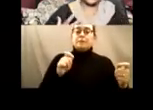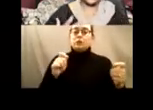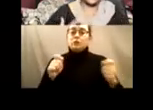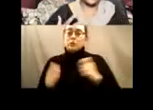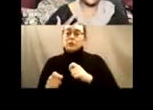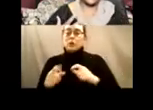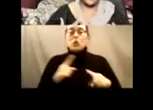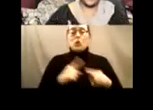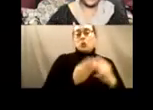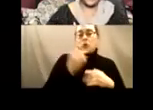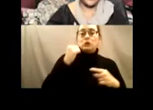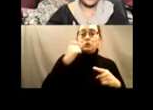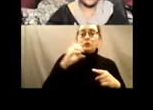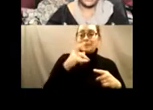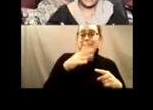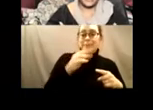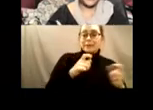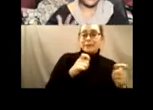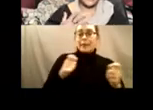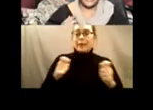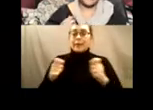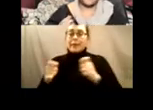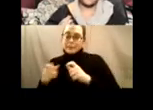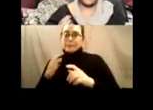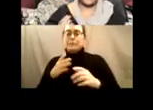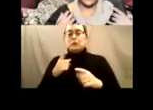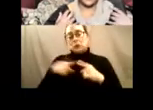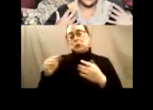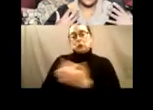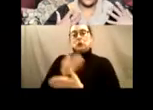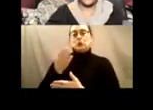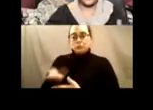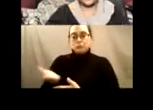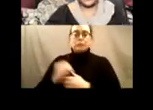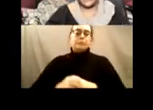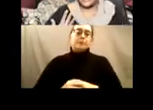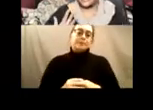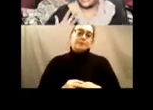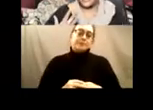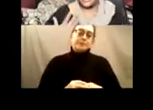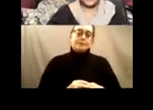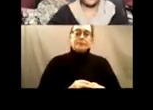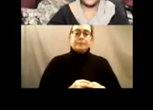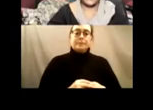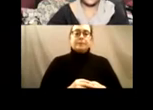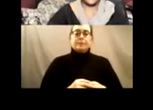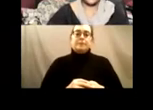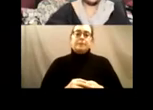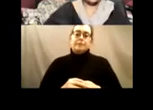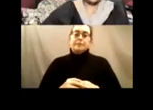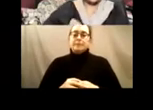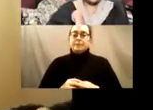space, because that's kind of how I envisioned this piece, working for the person that it went to. So the next